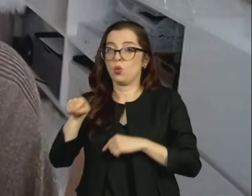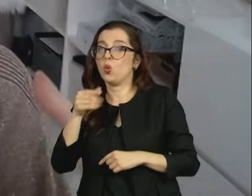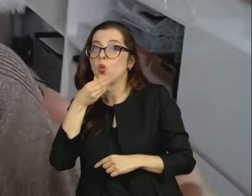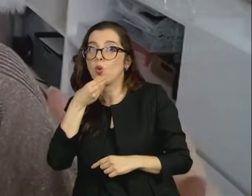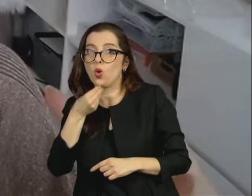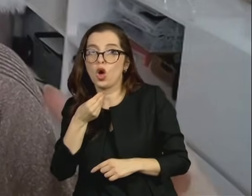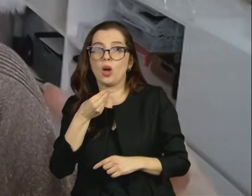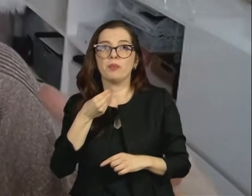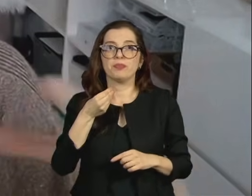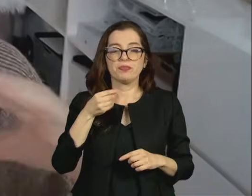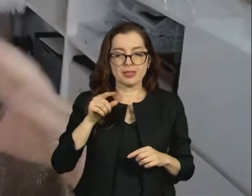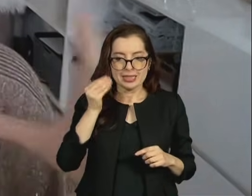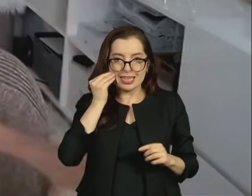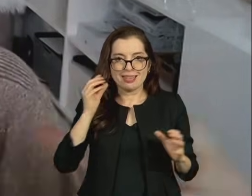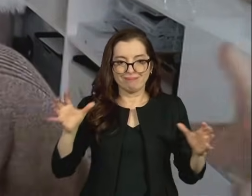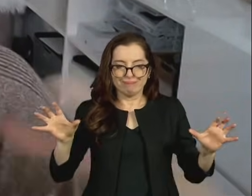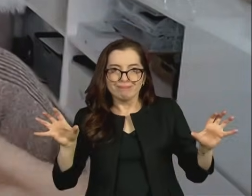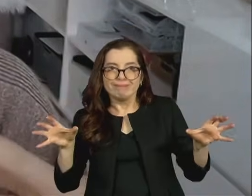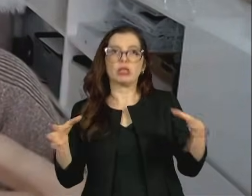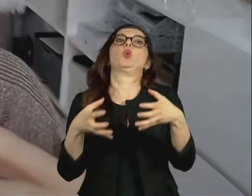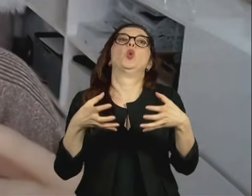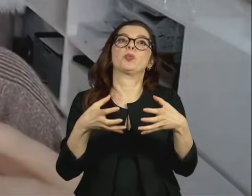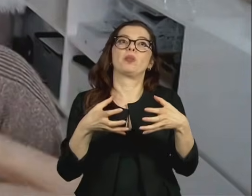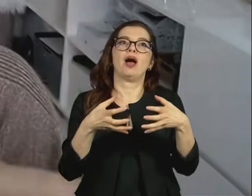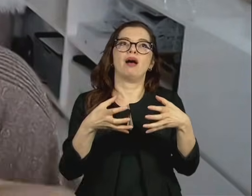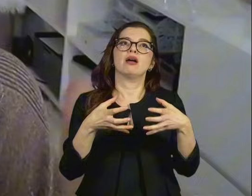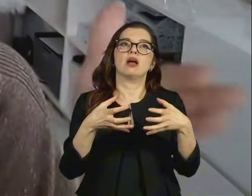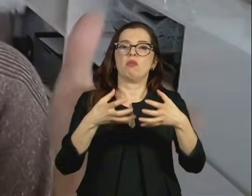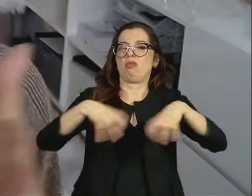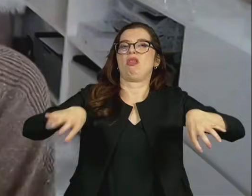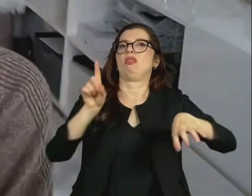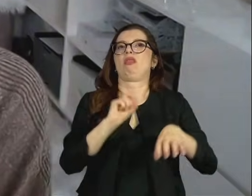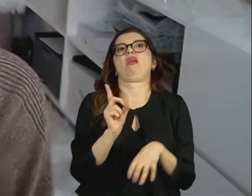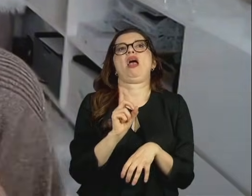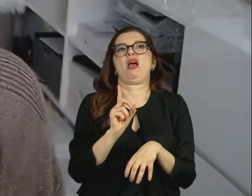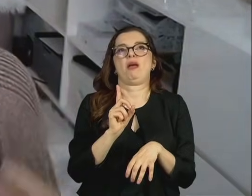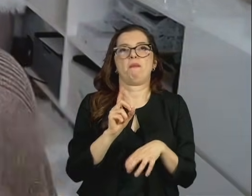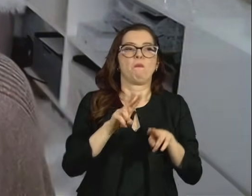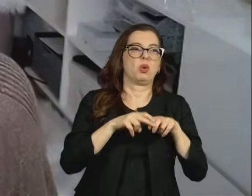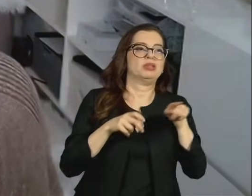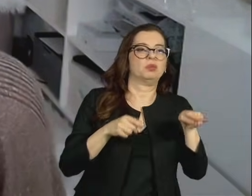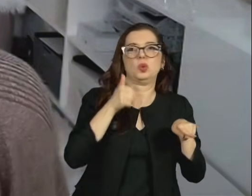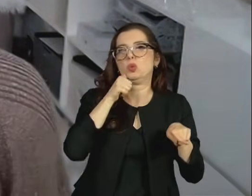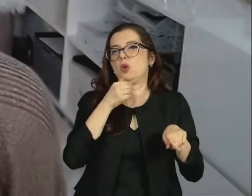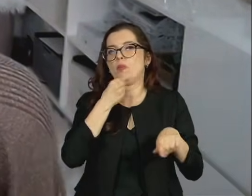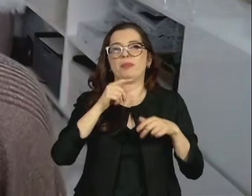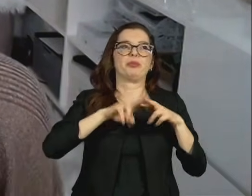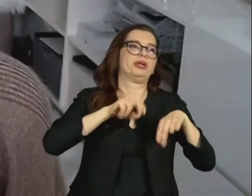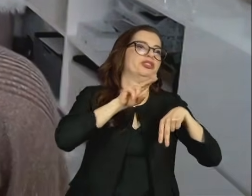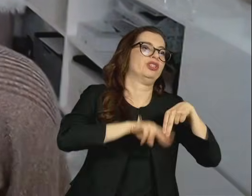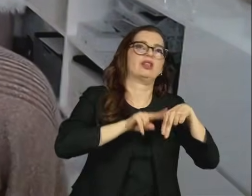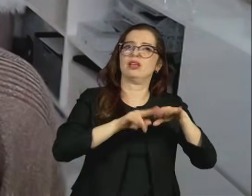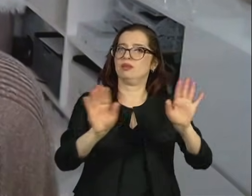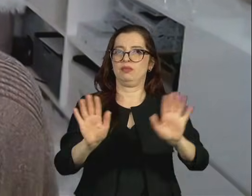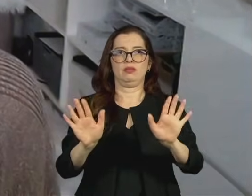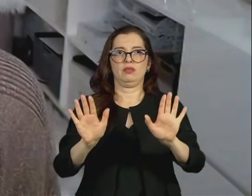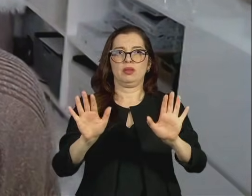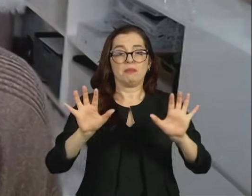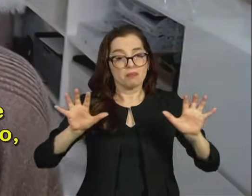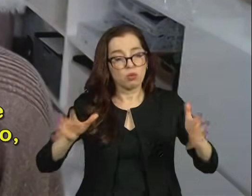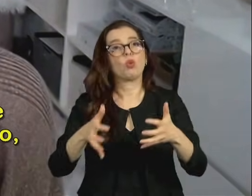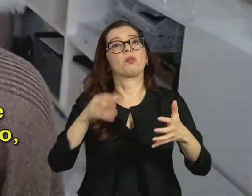we tend to just group them together and then statistically remove the effects of sex and